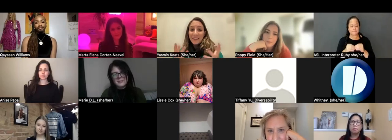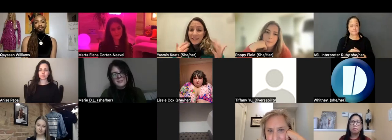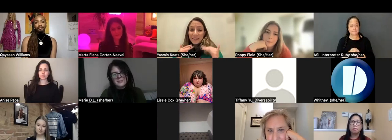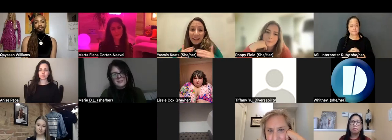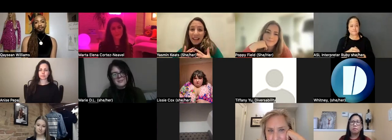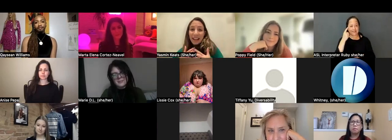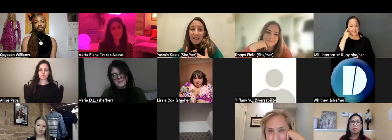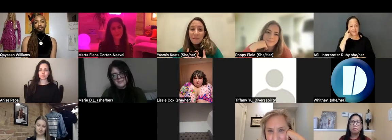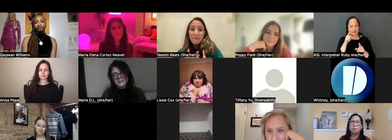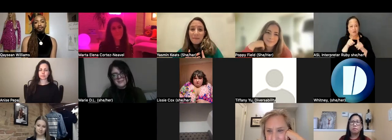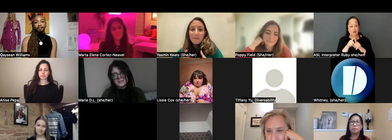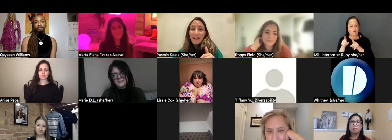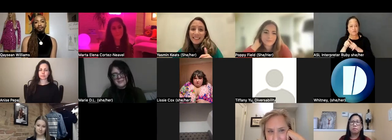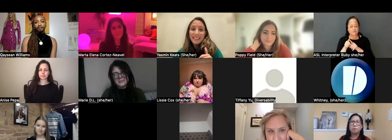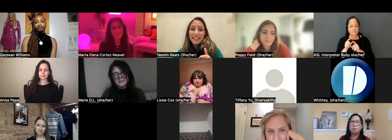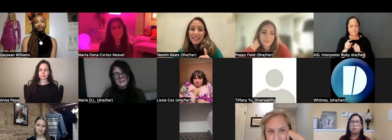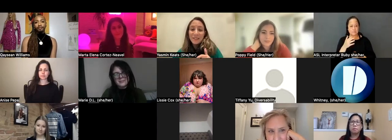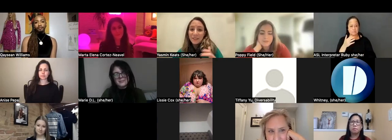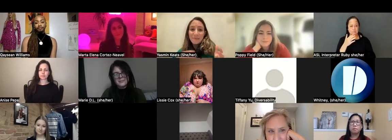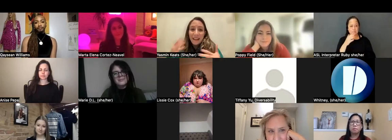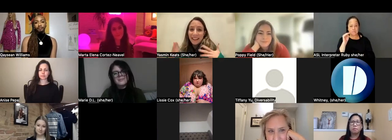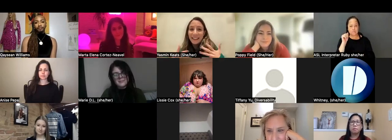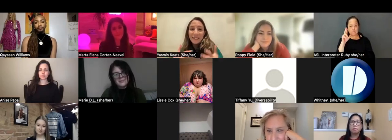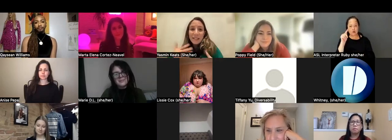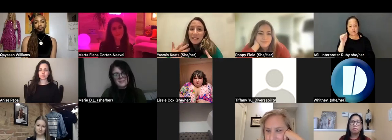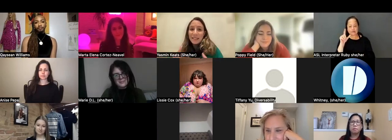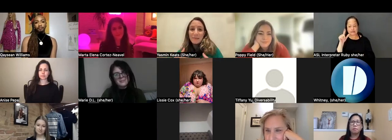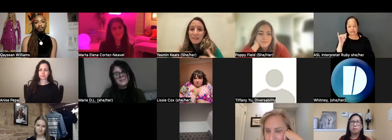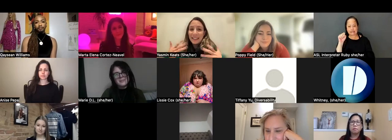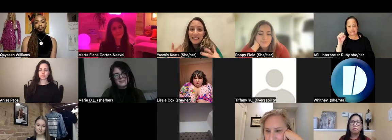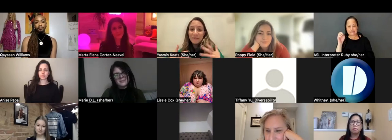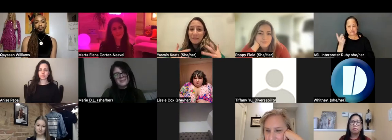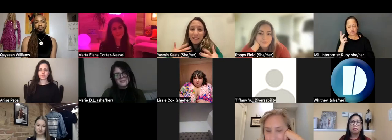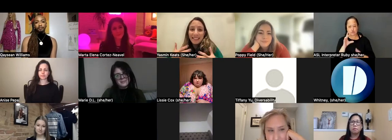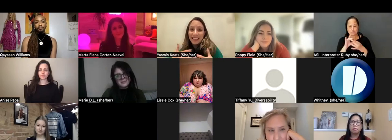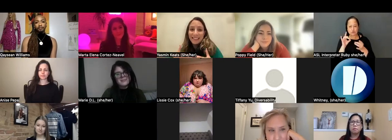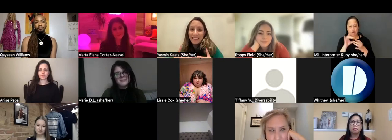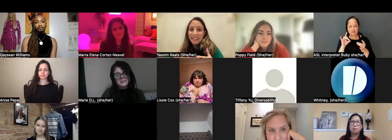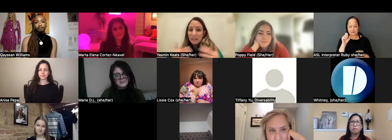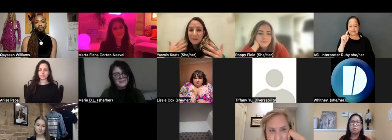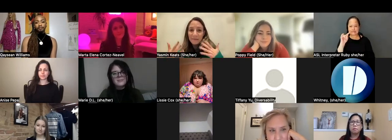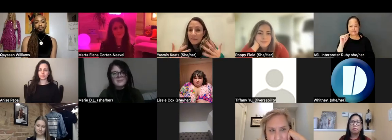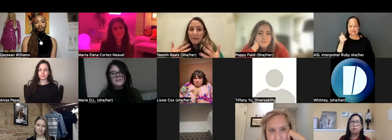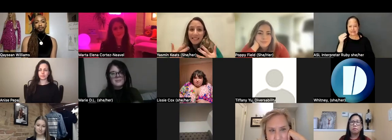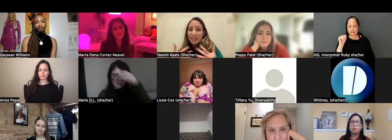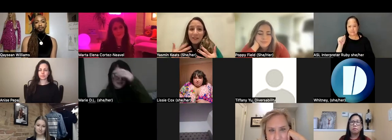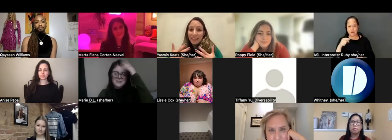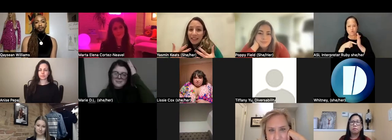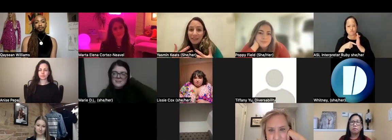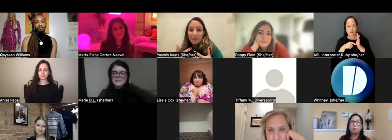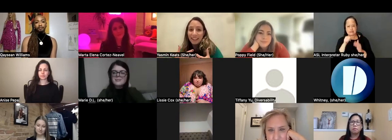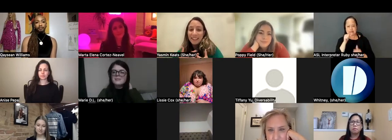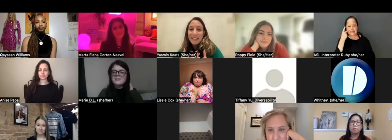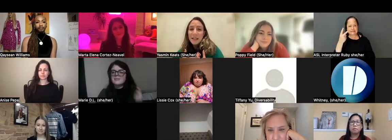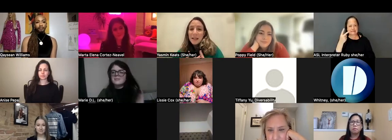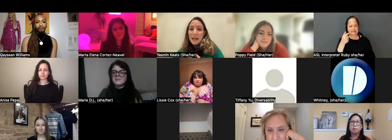I think also Marta and Lizzie, you talked about kind of stigma and representation and not maybe seeing yourself